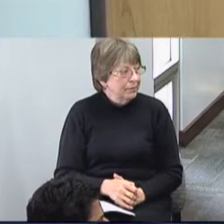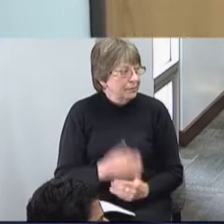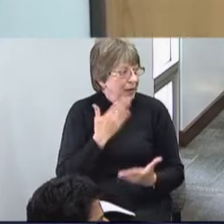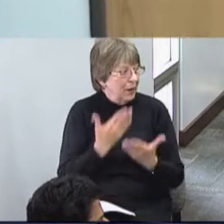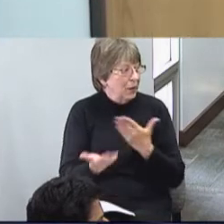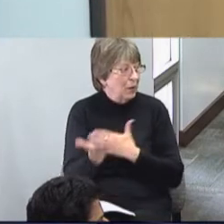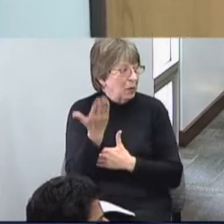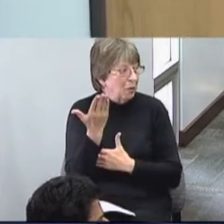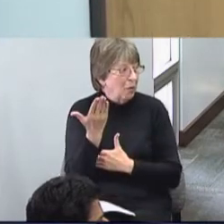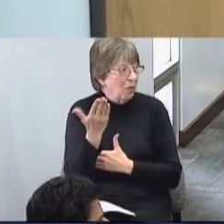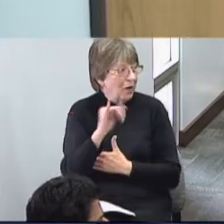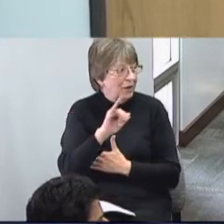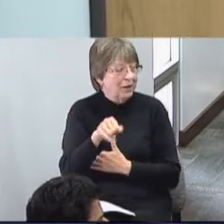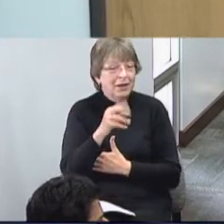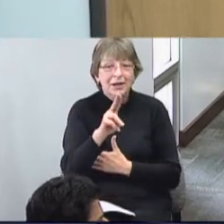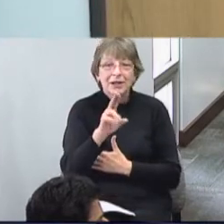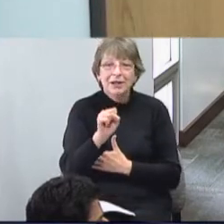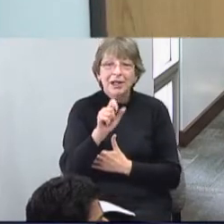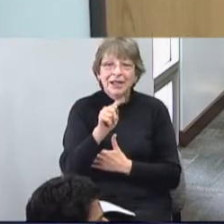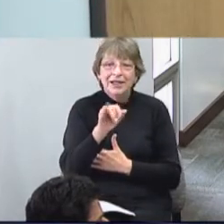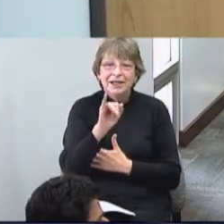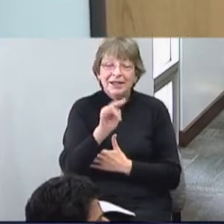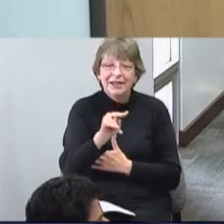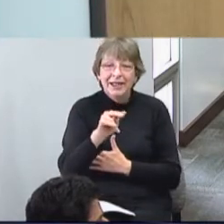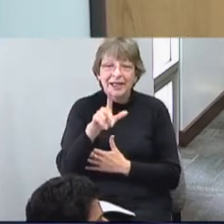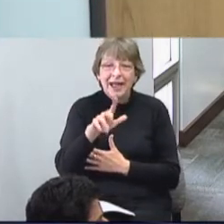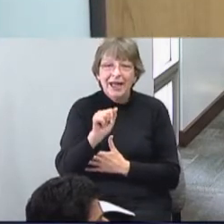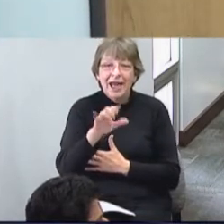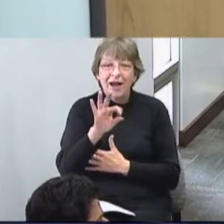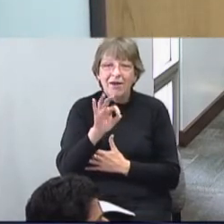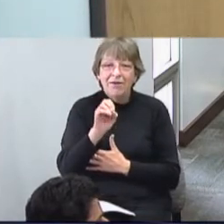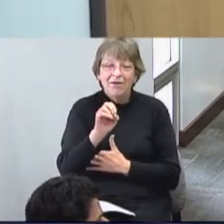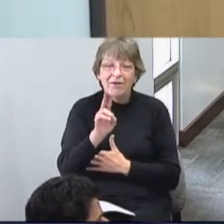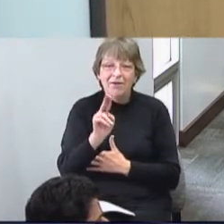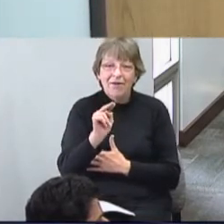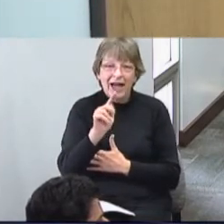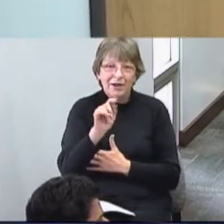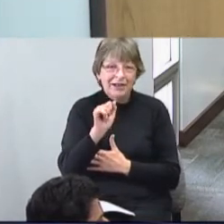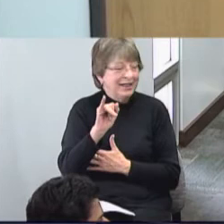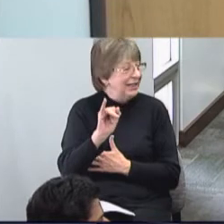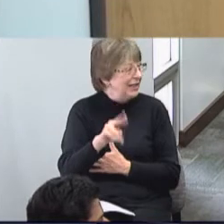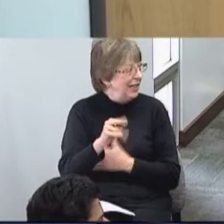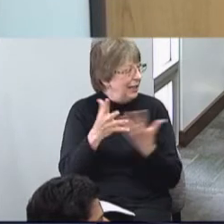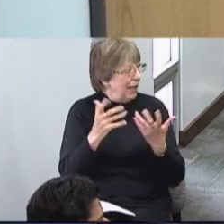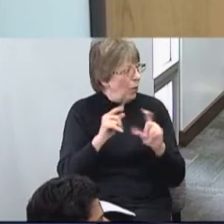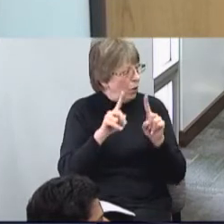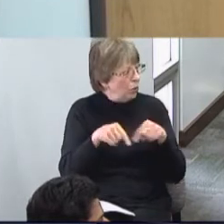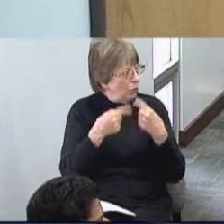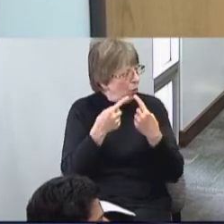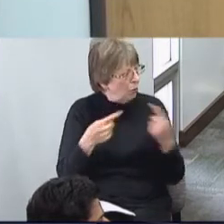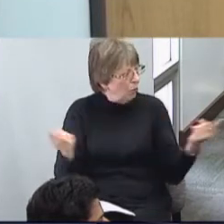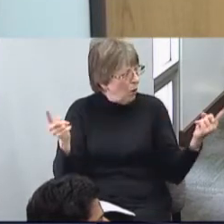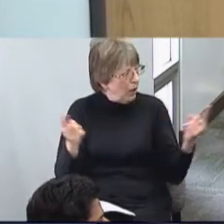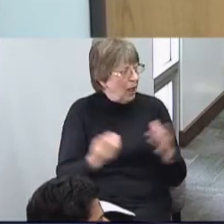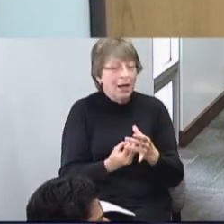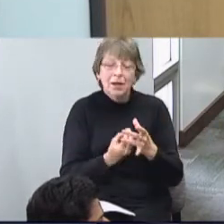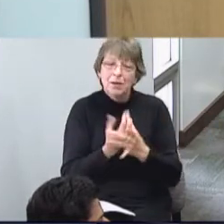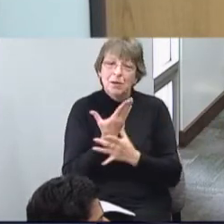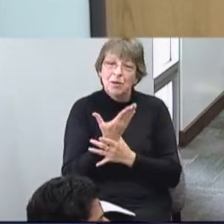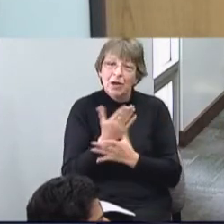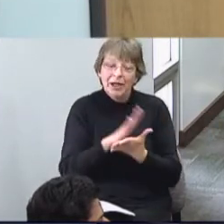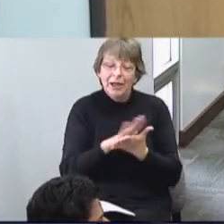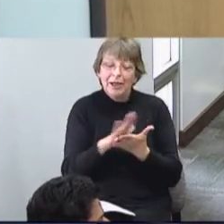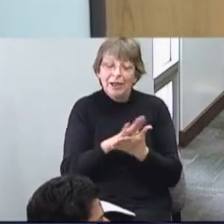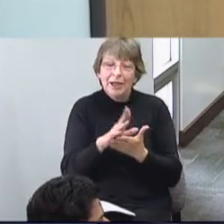Good morning, Council. I'm Justin LaFountain. I'm Associate Planner with the Planning Department. I just wanted to report a bit on the 2015 spring cleanup. It happened the last